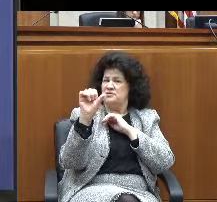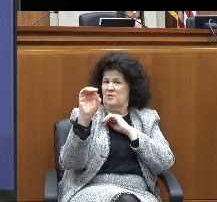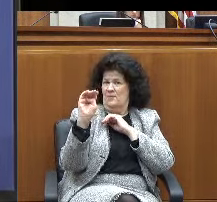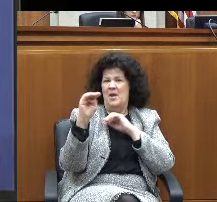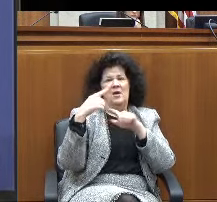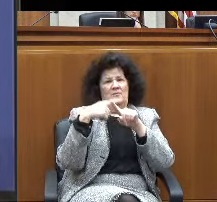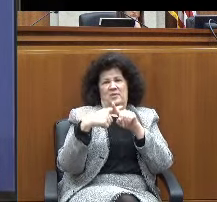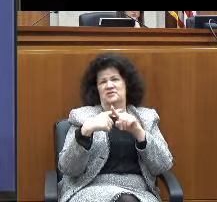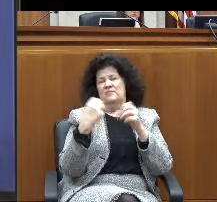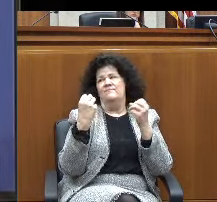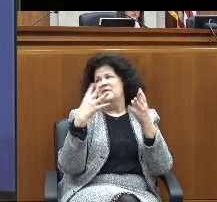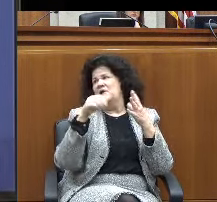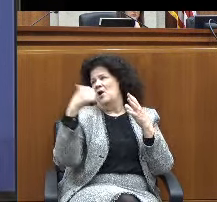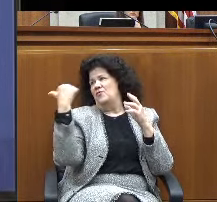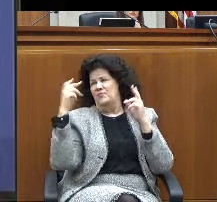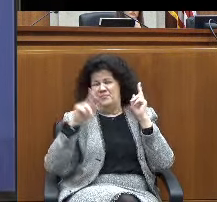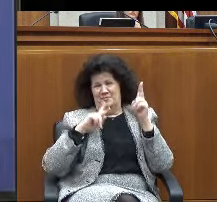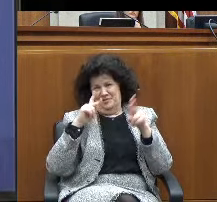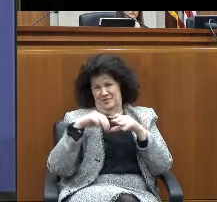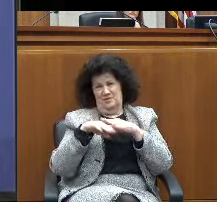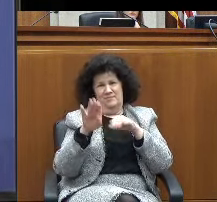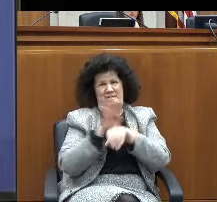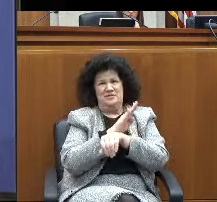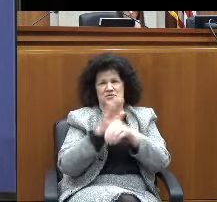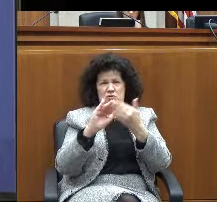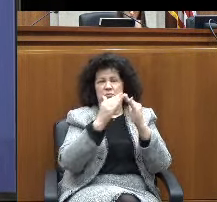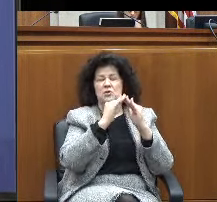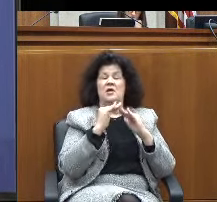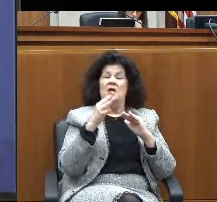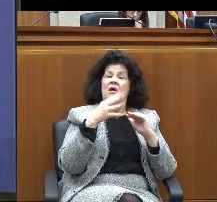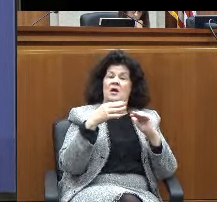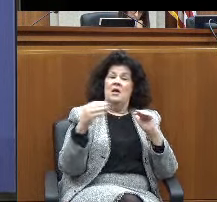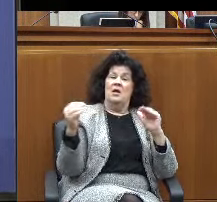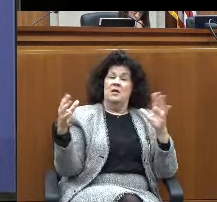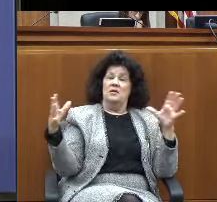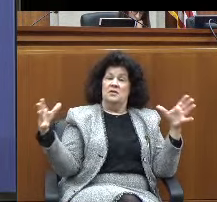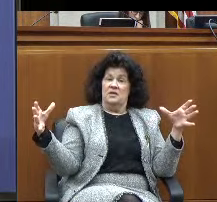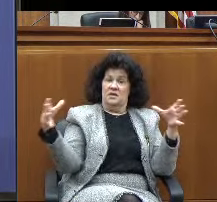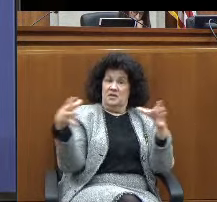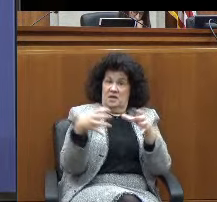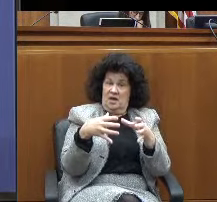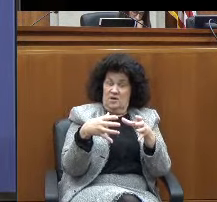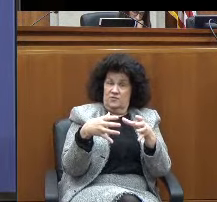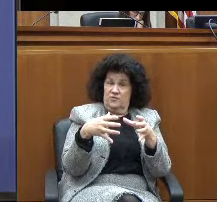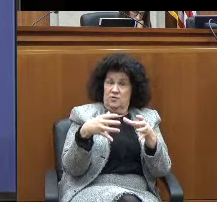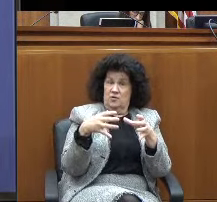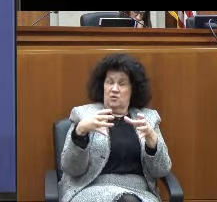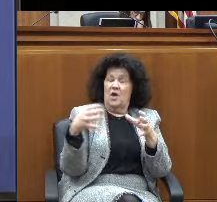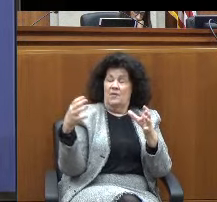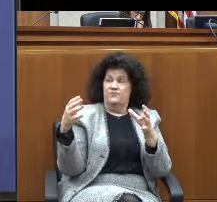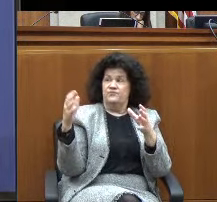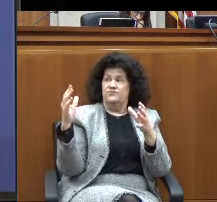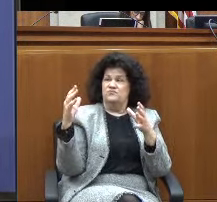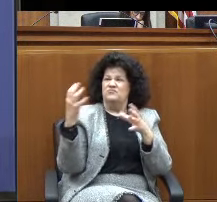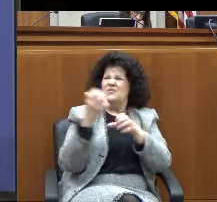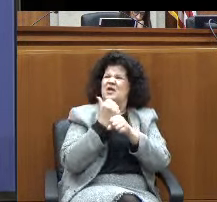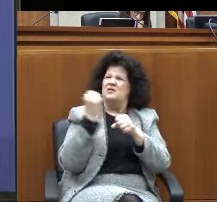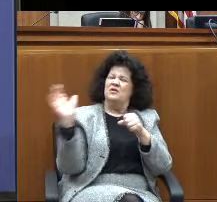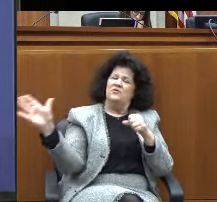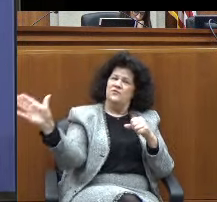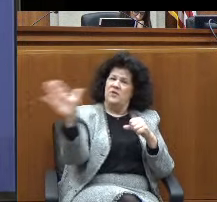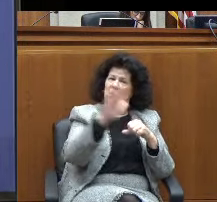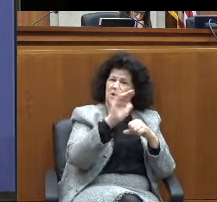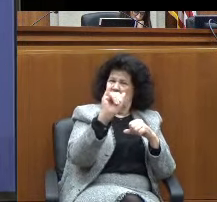of other people in the business community, and gathering their input in regards